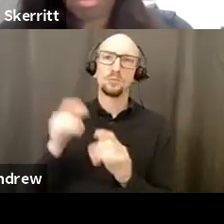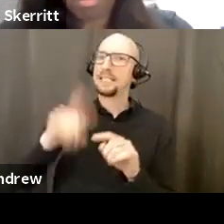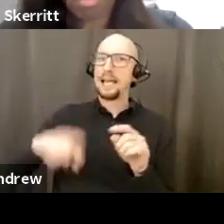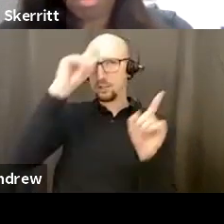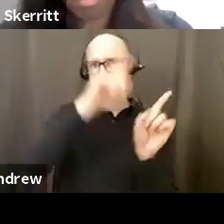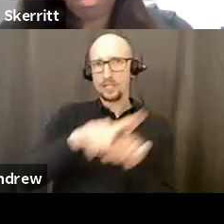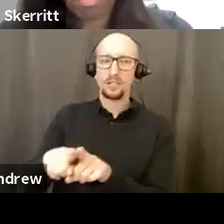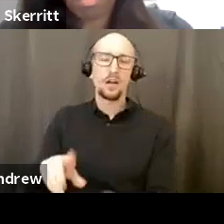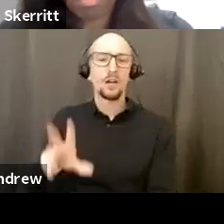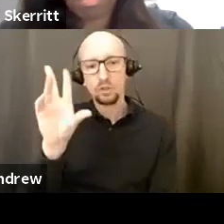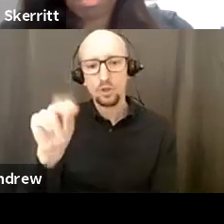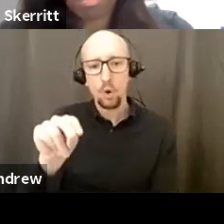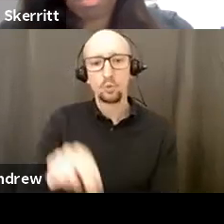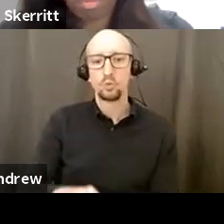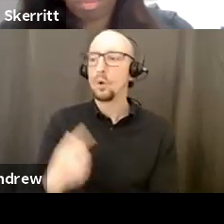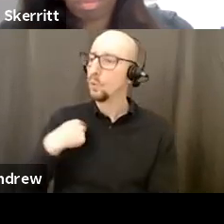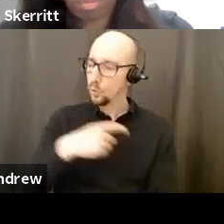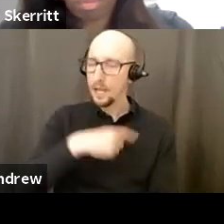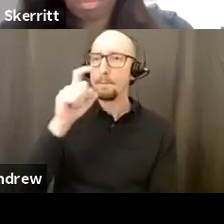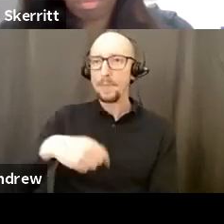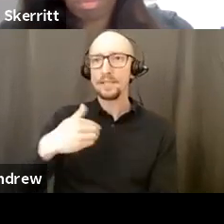be through consensus now.